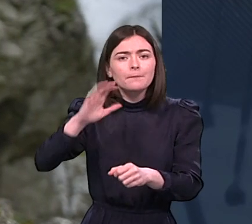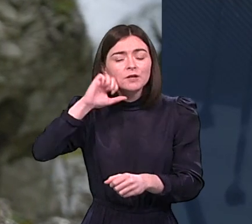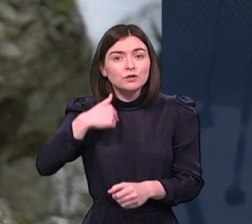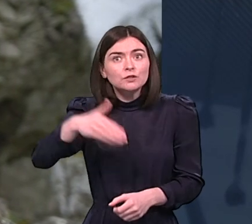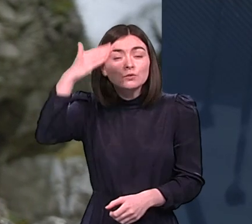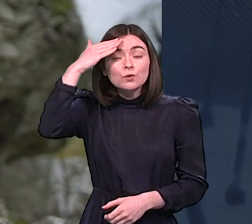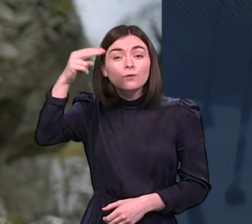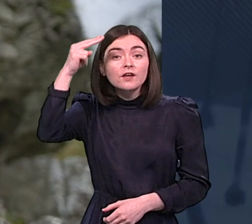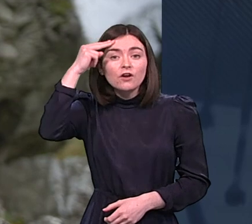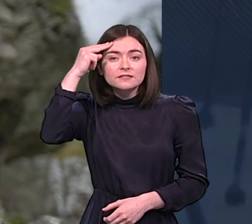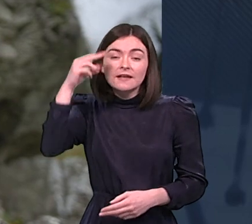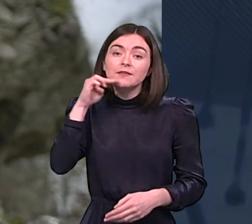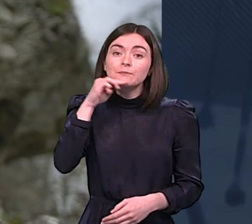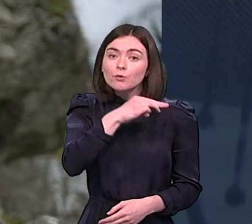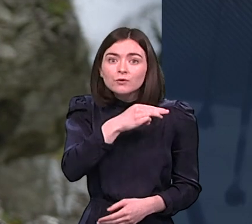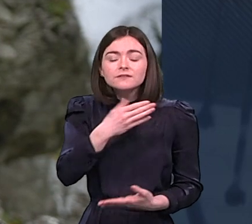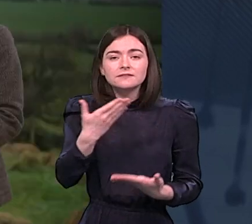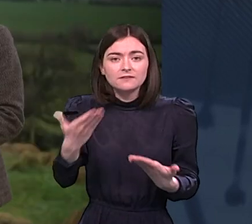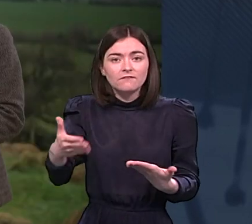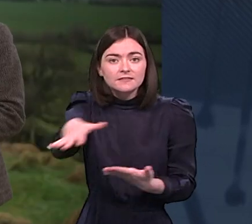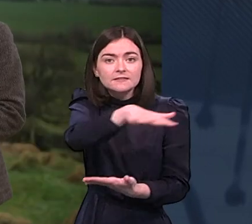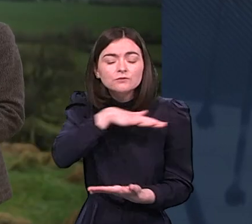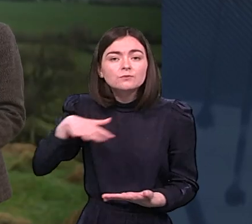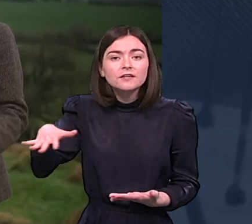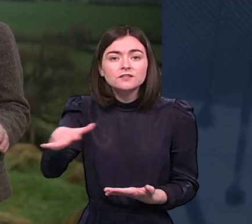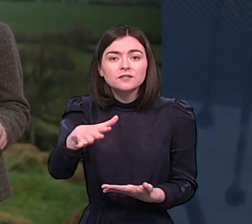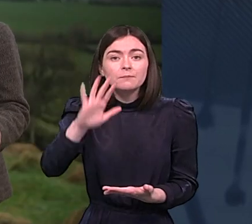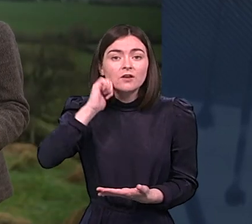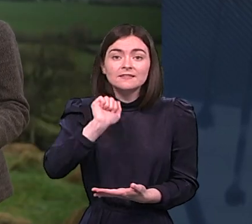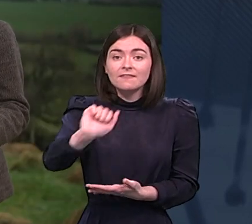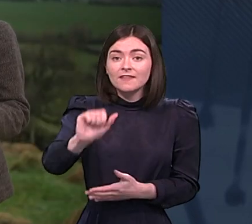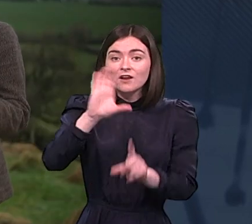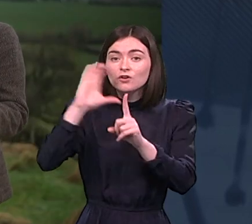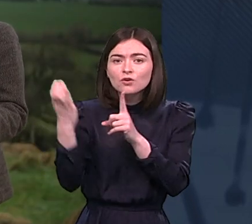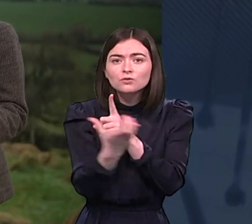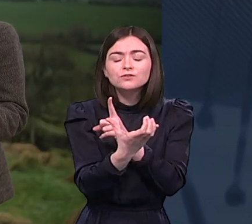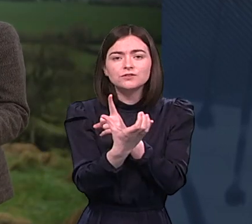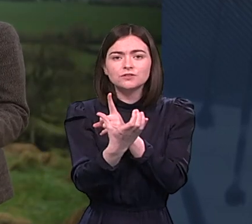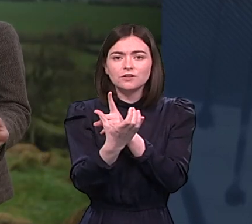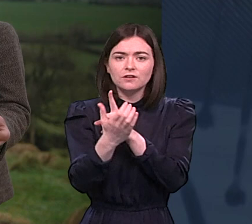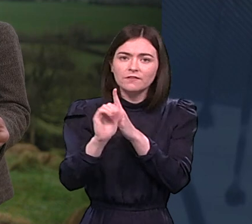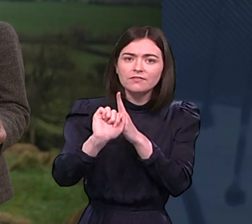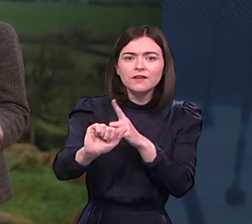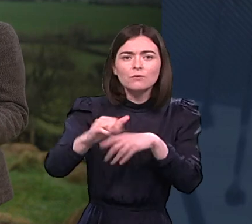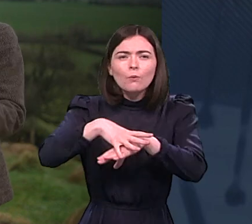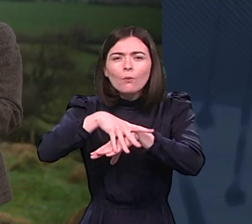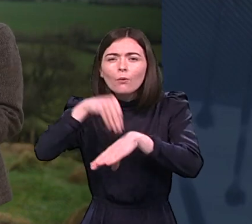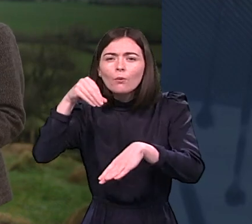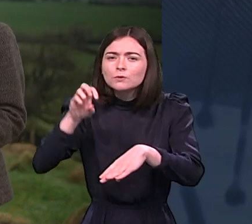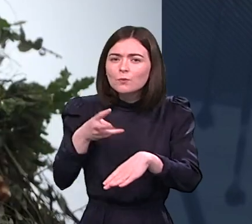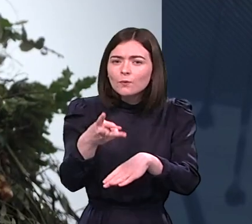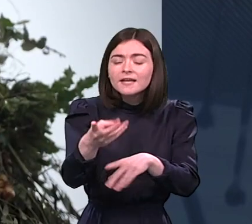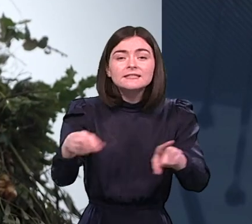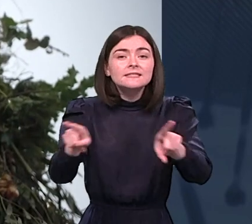they understand the significance and the relevance of it, because in their cultures, their ways and their ancient ways would be the